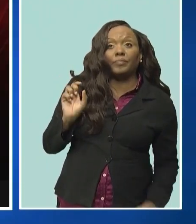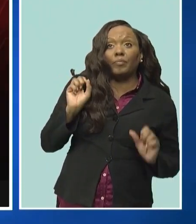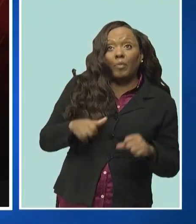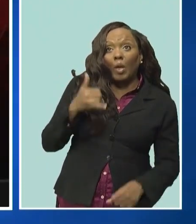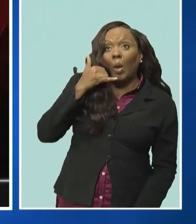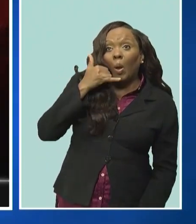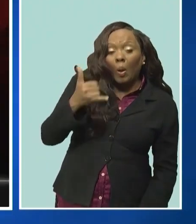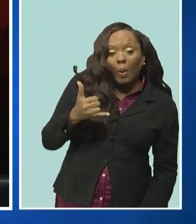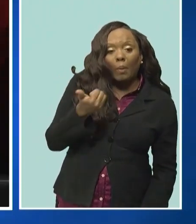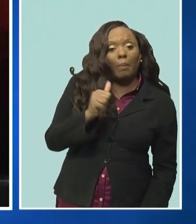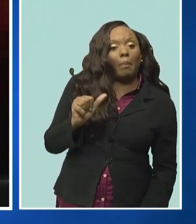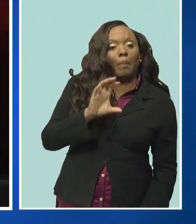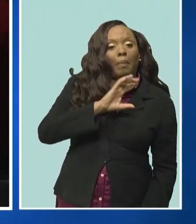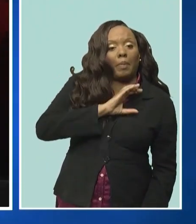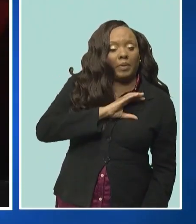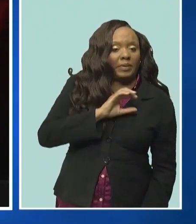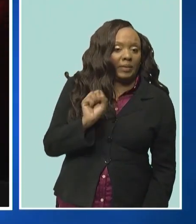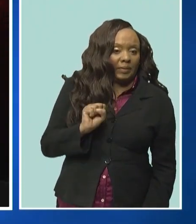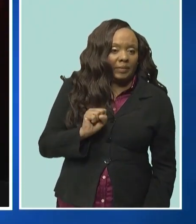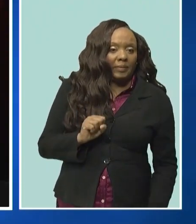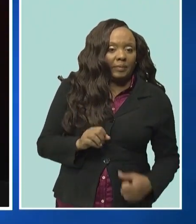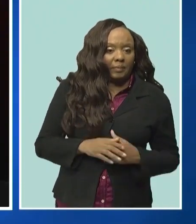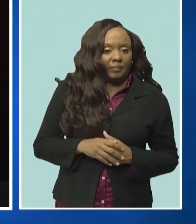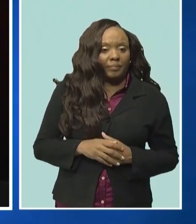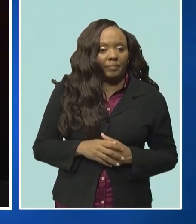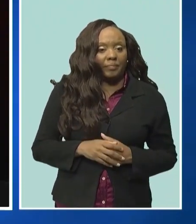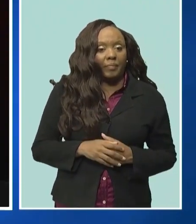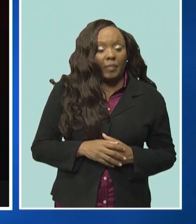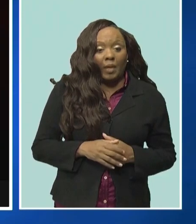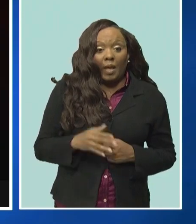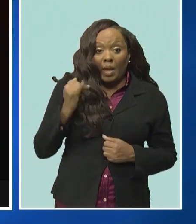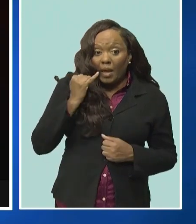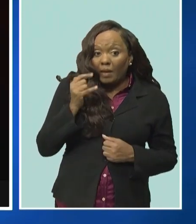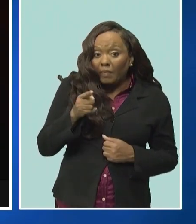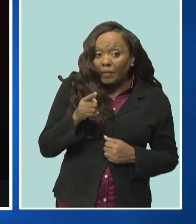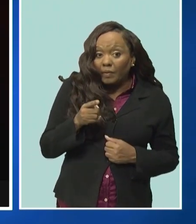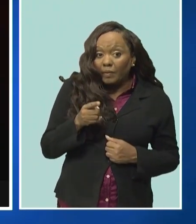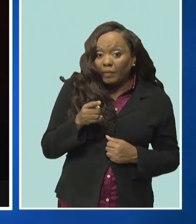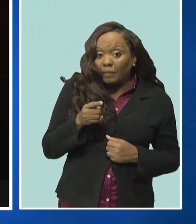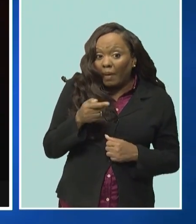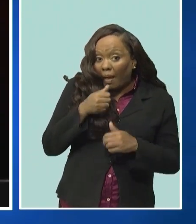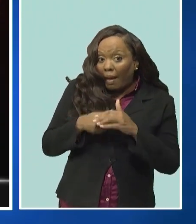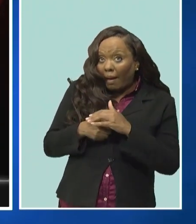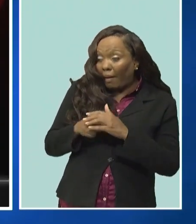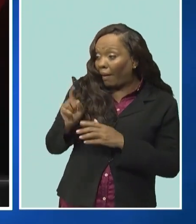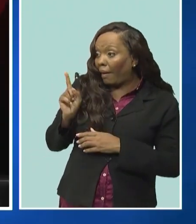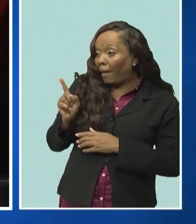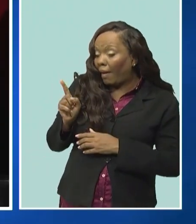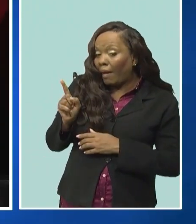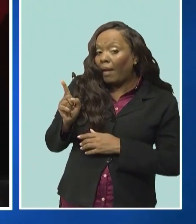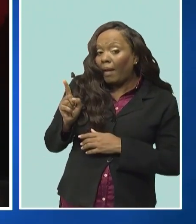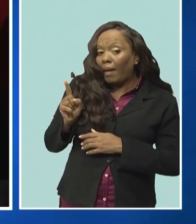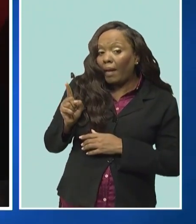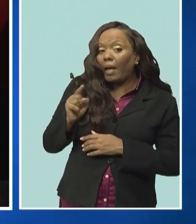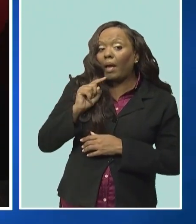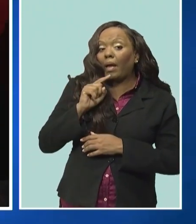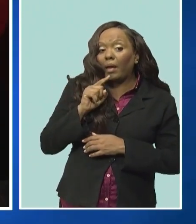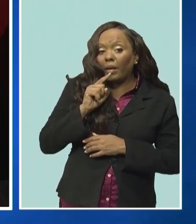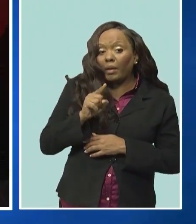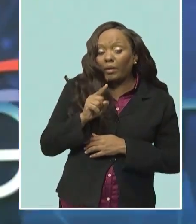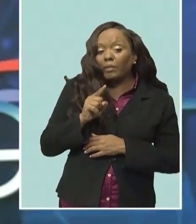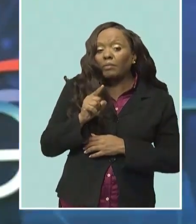Kangal is asked to contact the nearest police station. You're also reminded that it is a serious offense to harbor or assist wanted